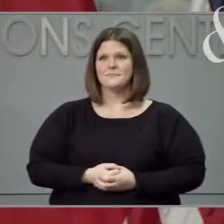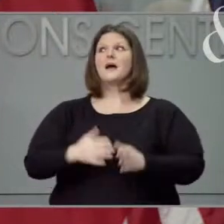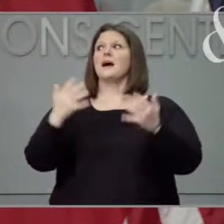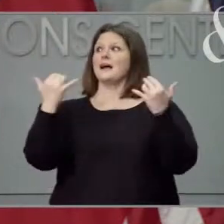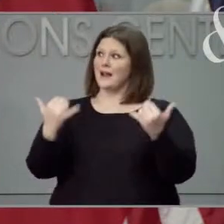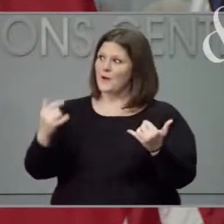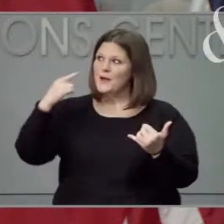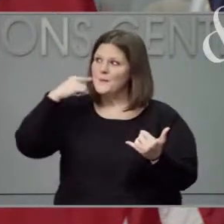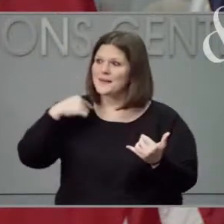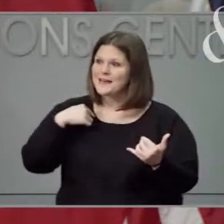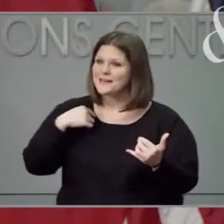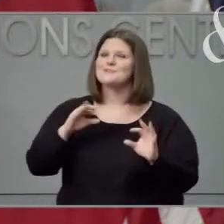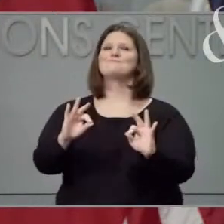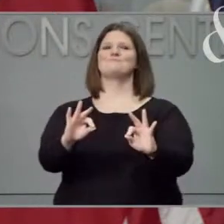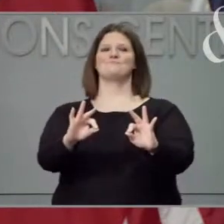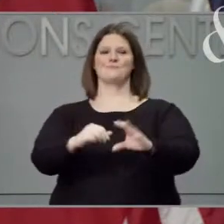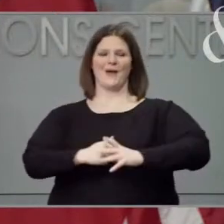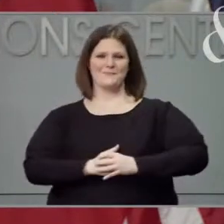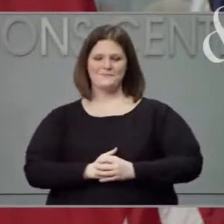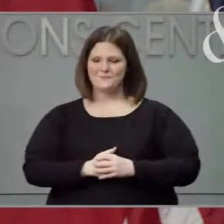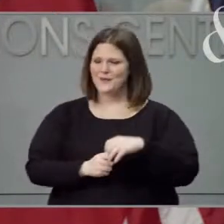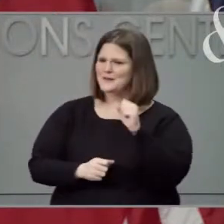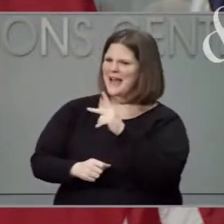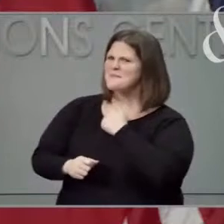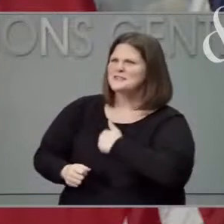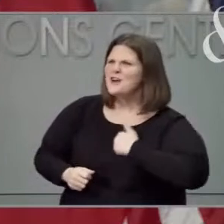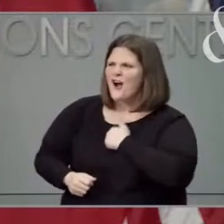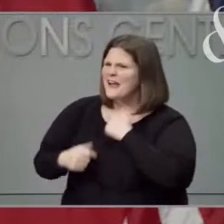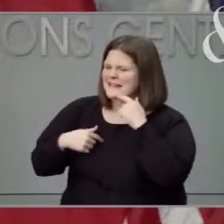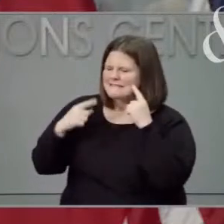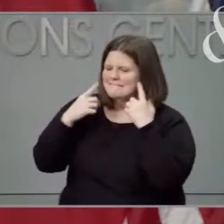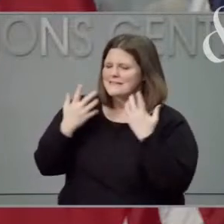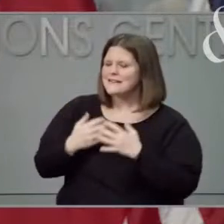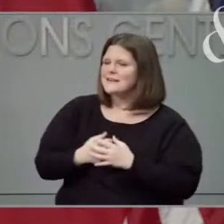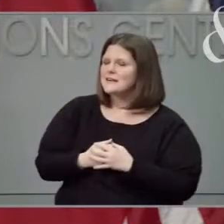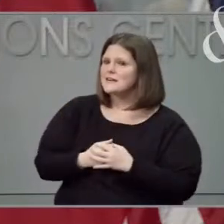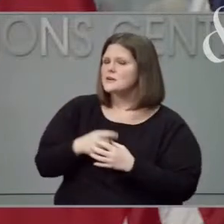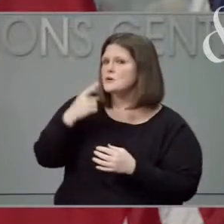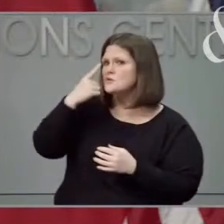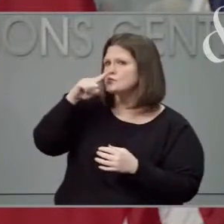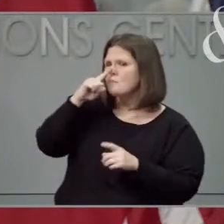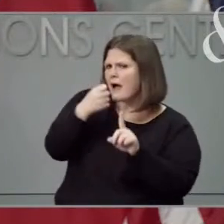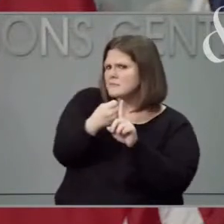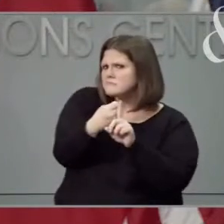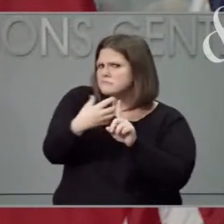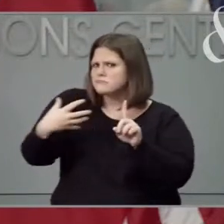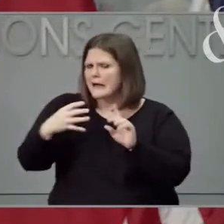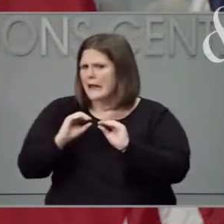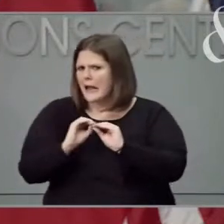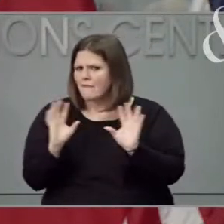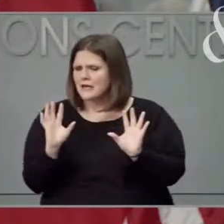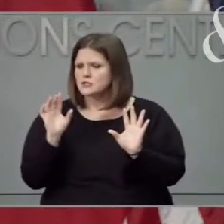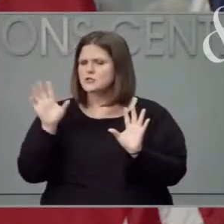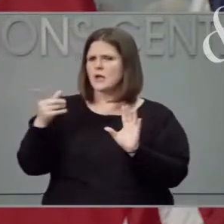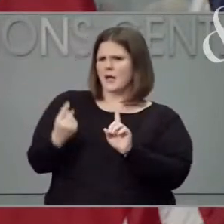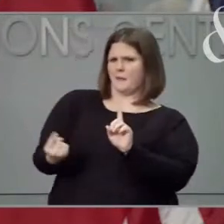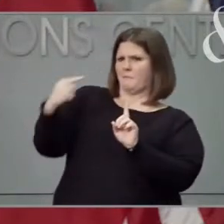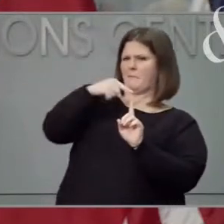Can you hear me now? Yes. Okay, sorry about that. Could you clarify for me, in the beginning you